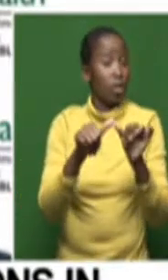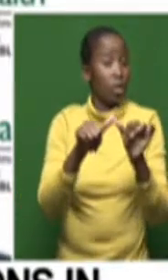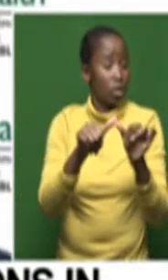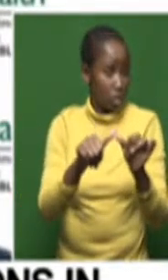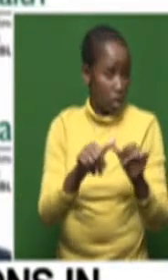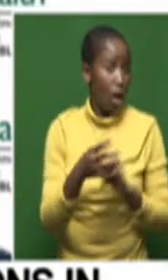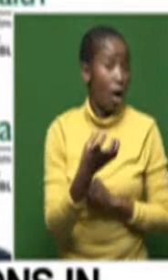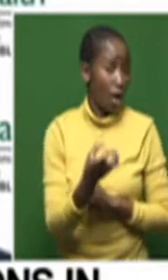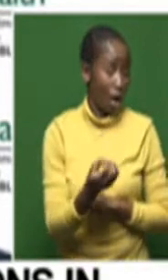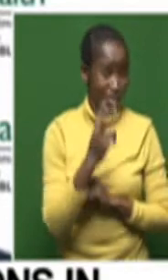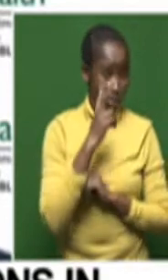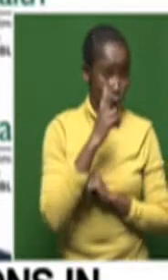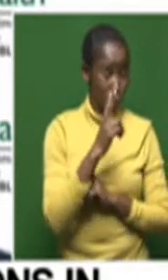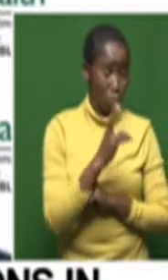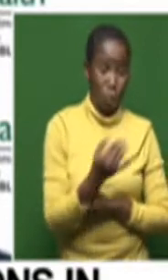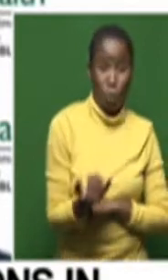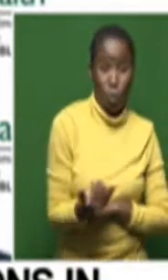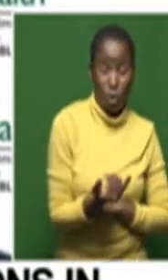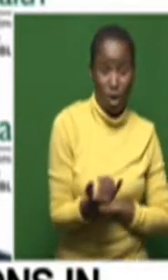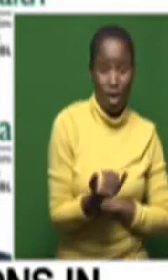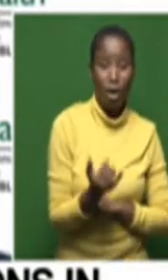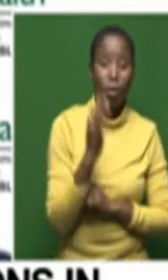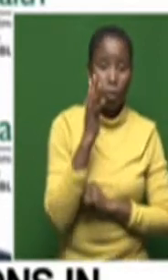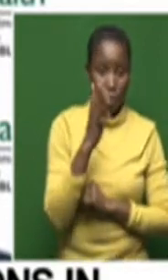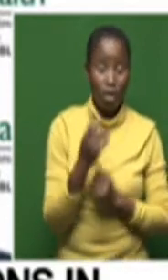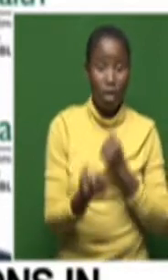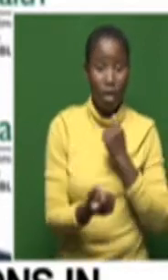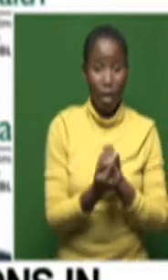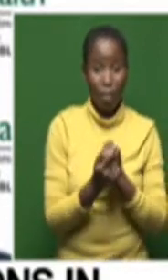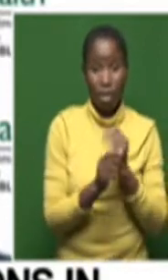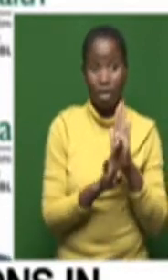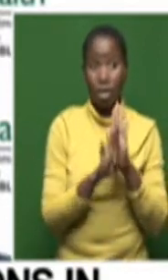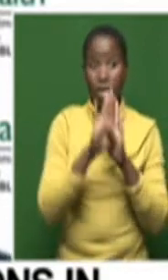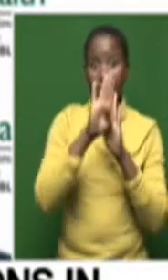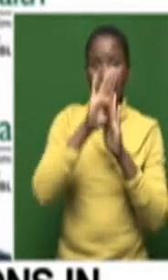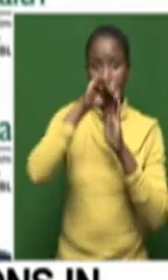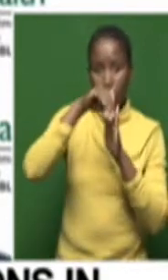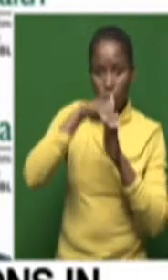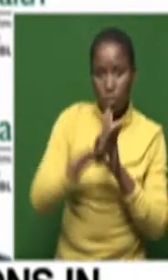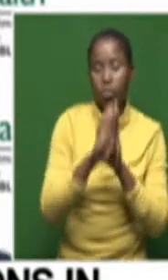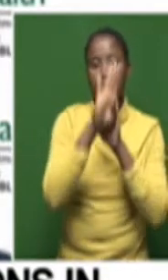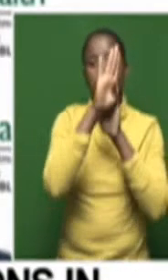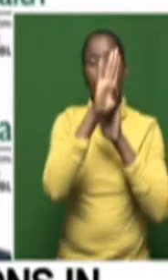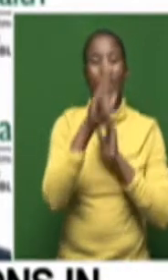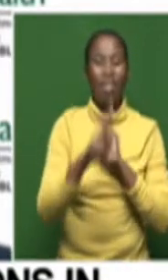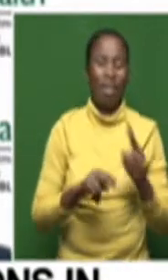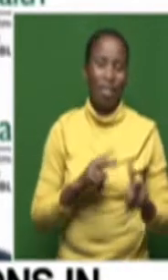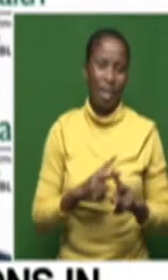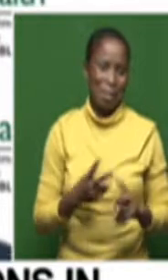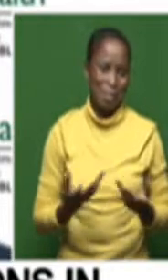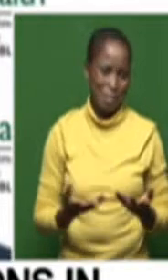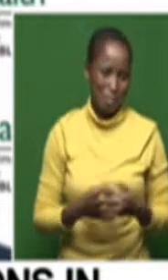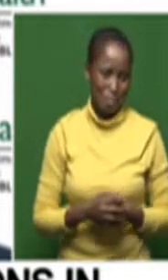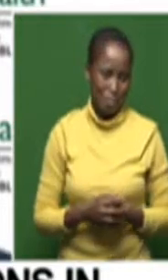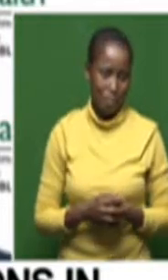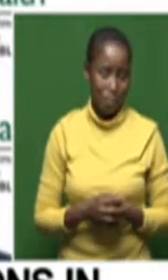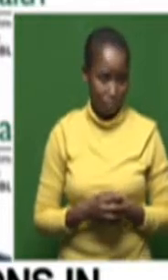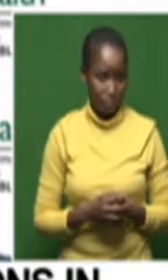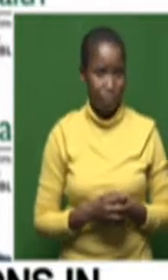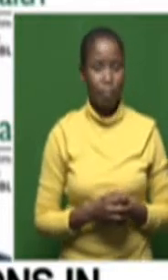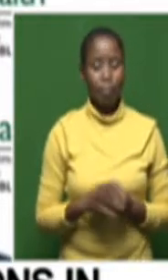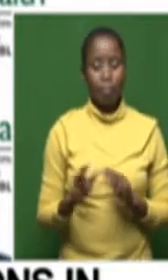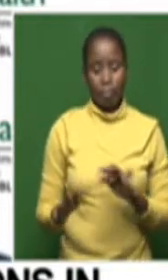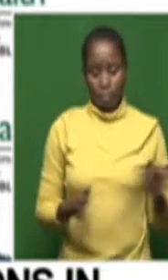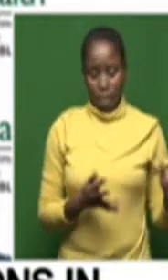Sometimes it looks as if there's going to be a steep downwards, and then it rises again. And in the absence of new